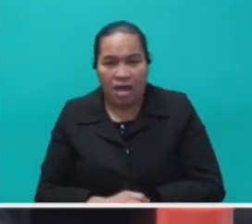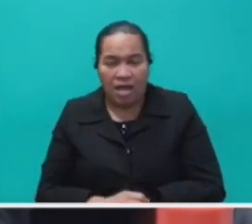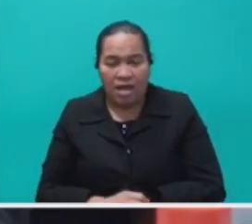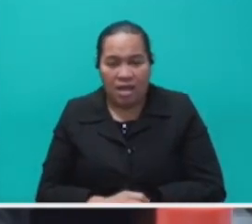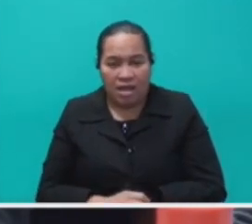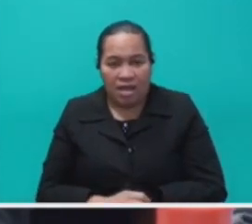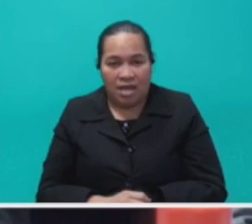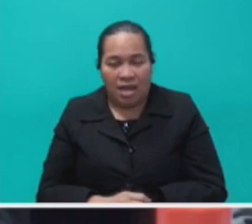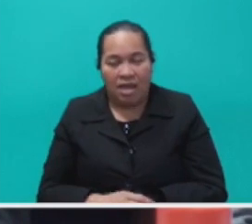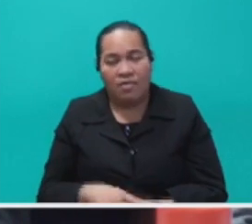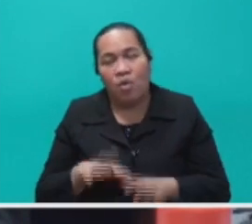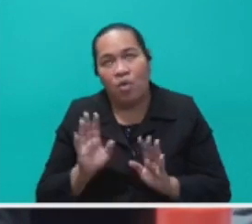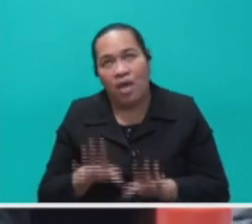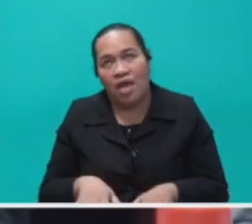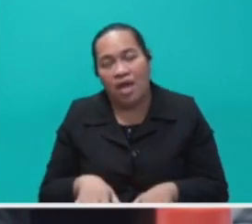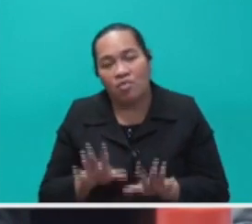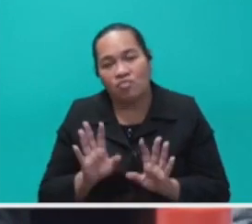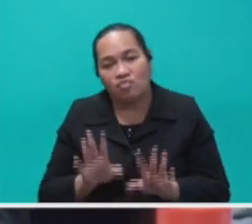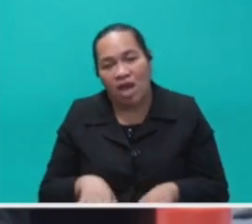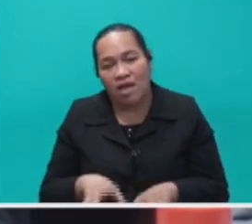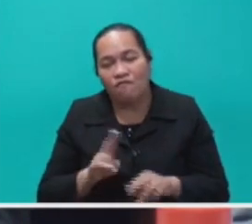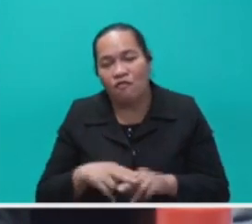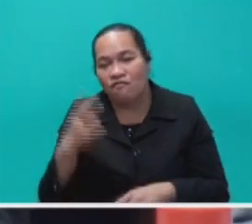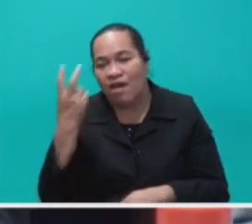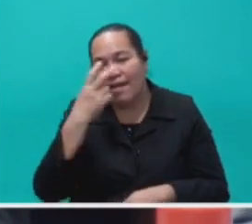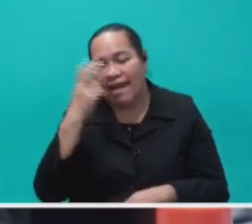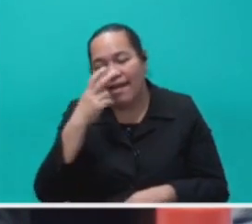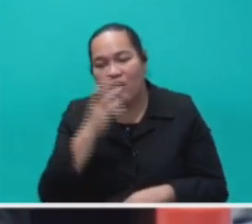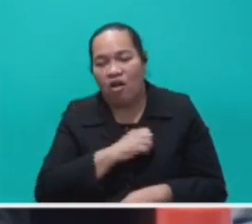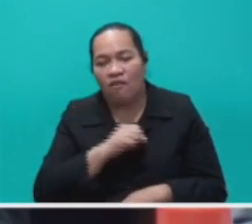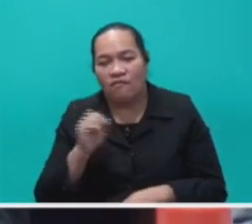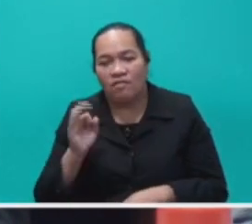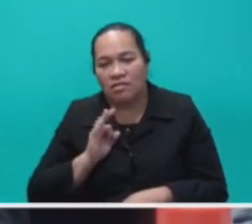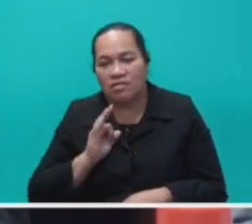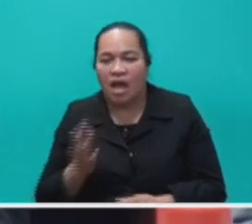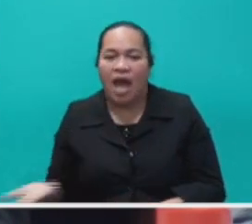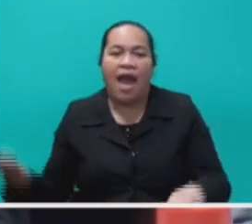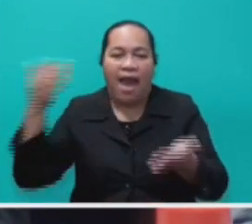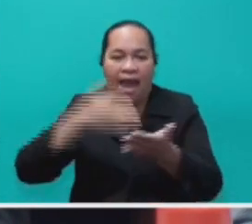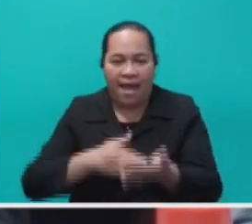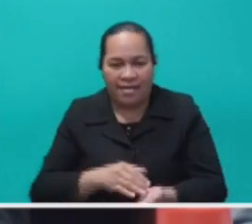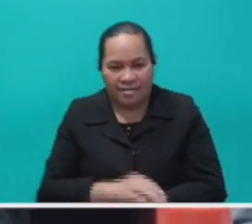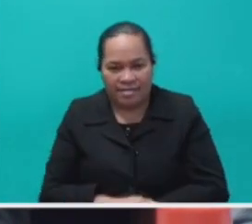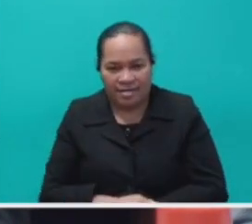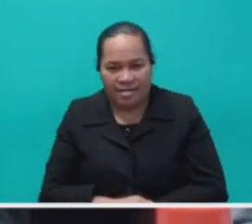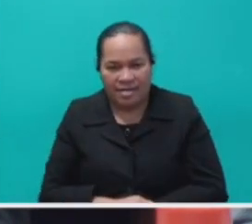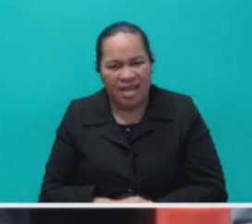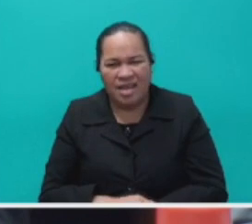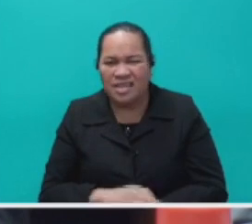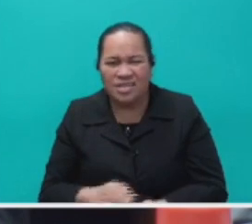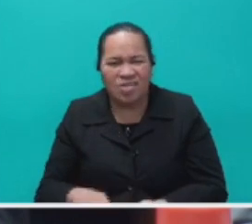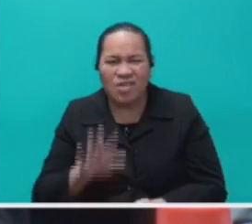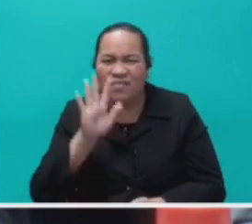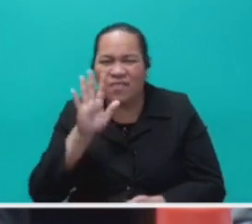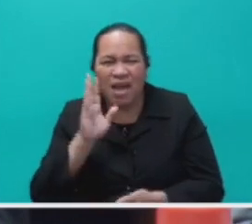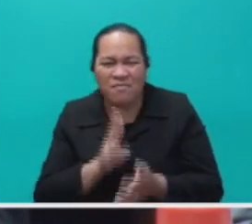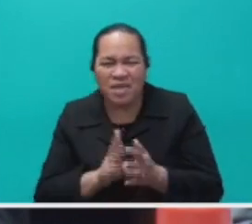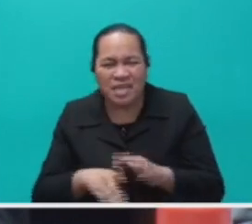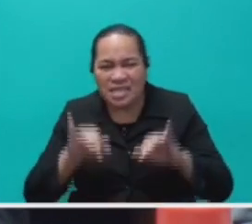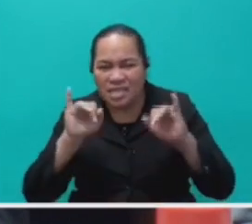And I have to go and wait for the 5 CAC officers to arrive, about 2 vehicles. And it did not last than 5 minutes for the